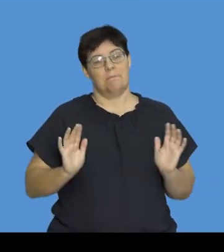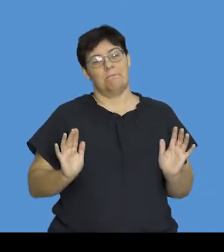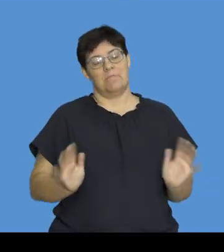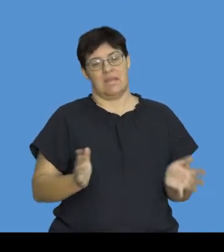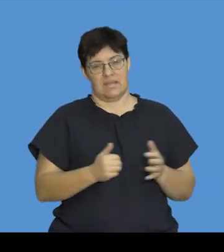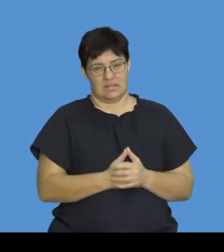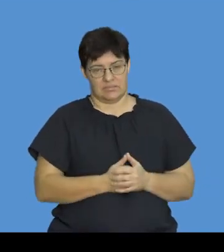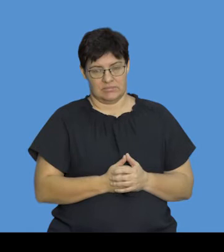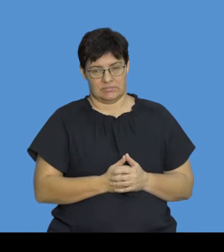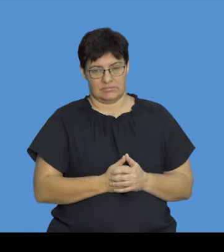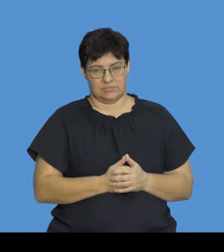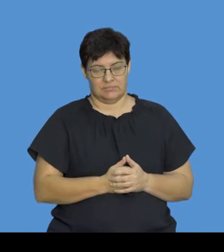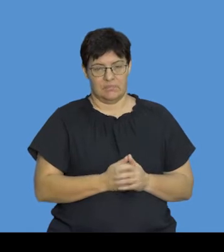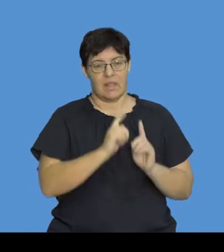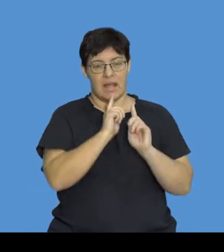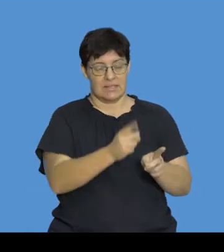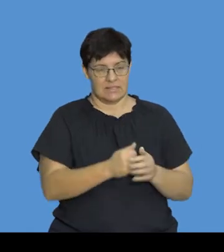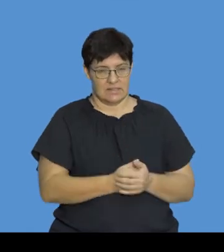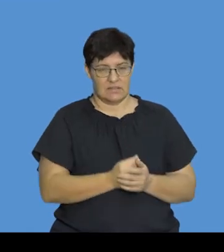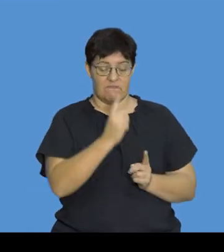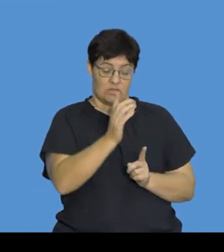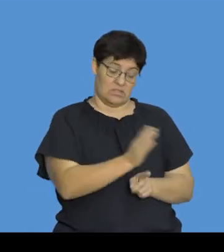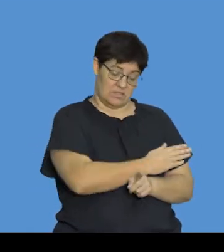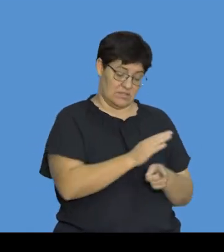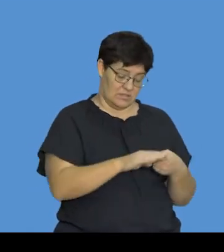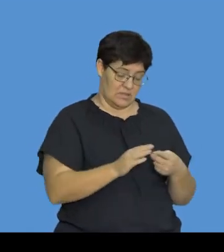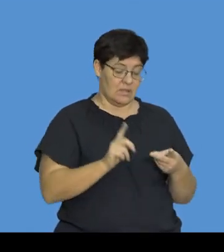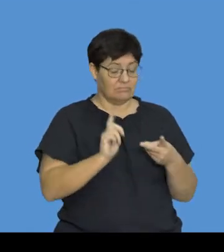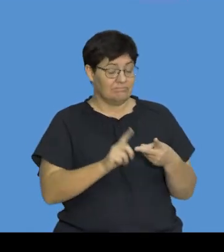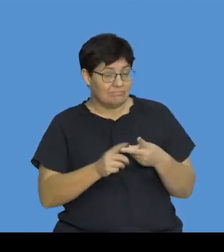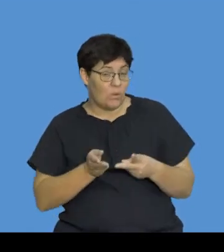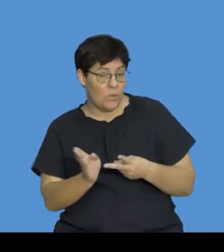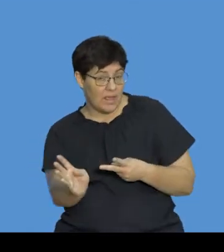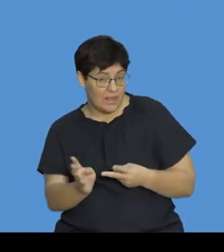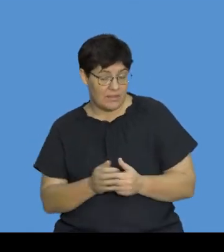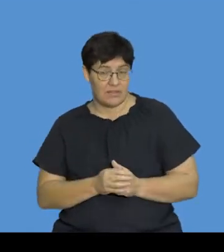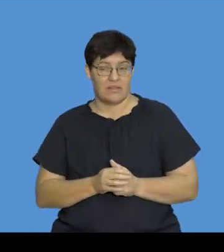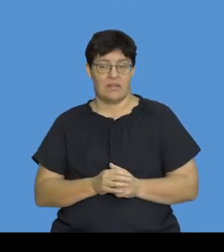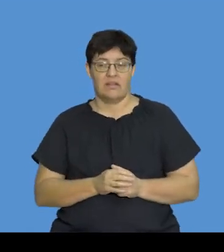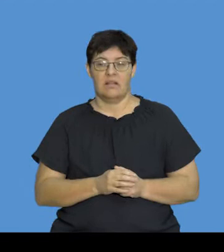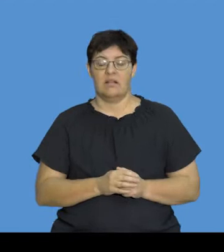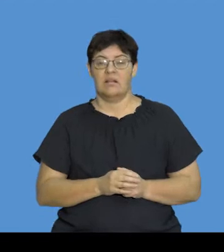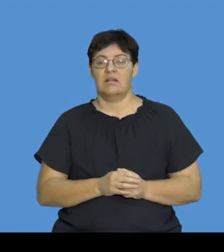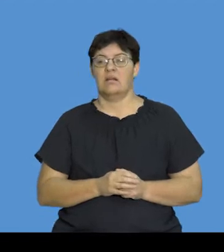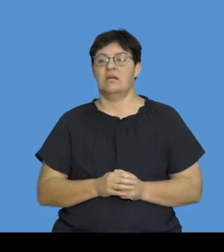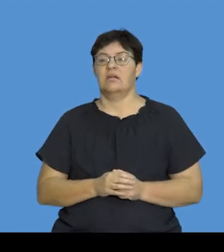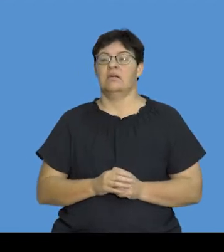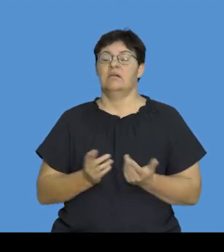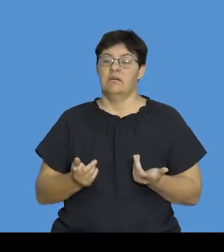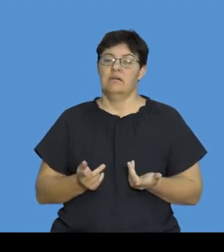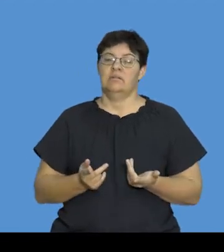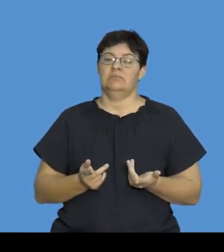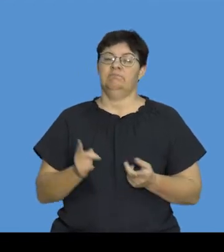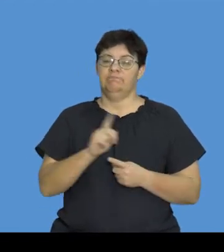then be my answer. That's the first method. If we use the very first thing that we did in this lesson, which